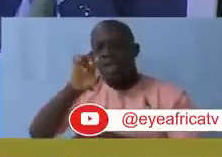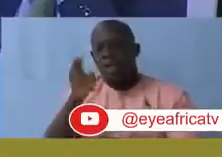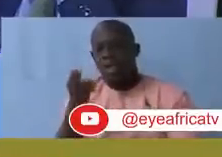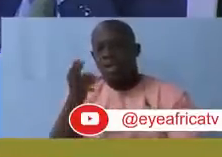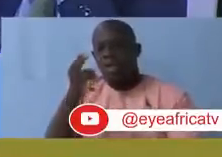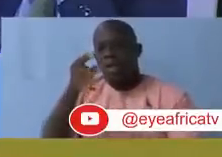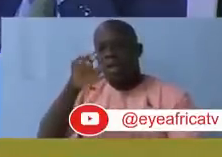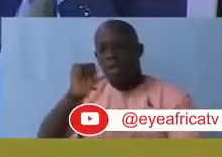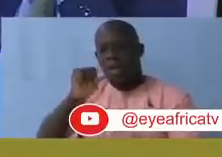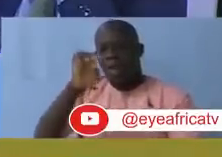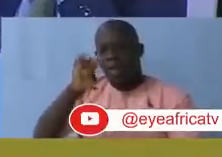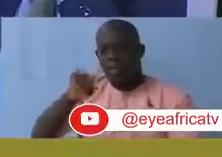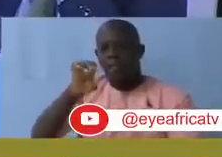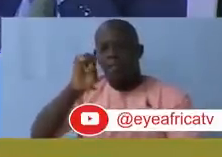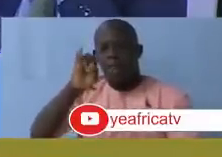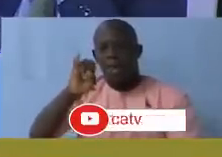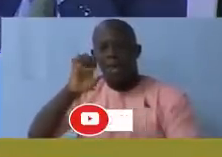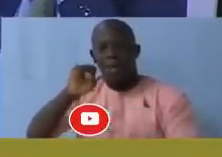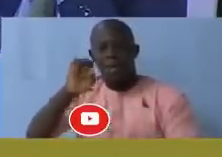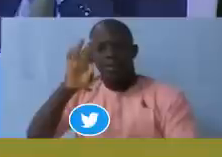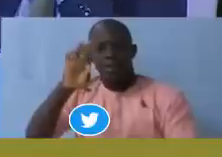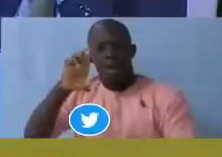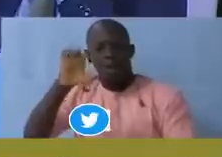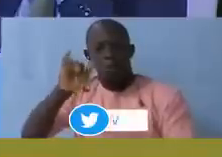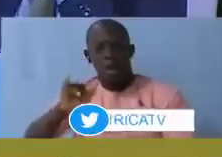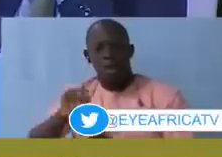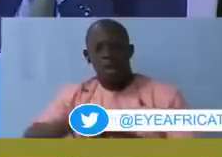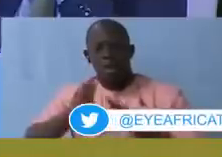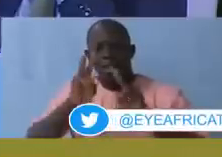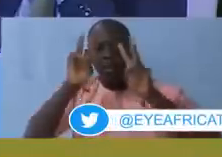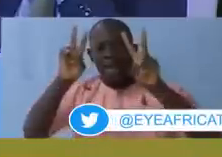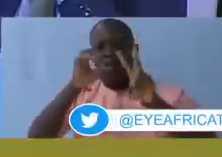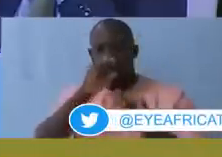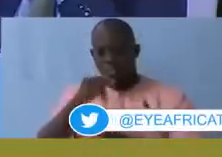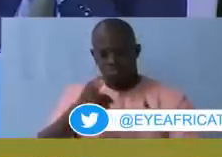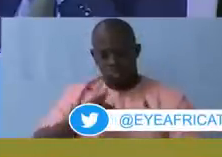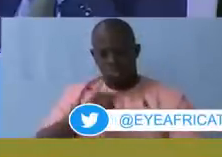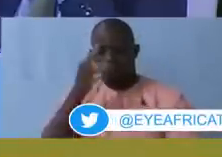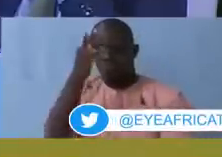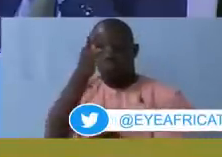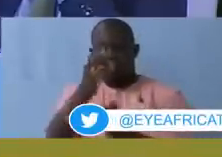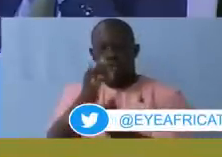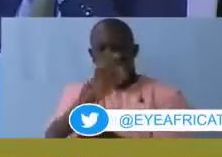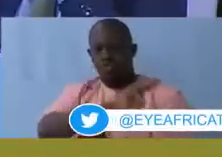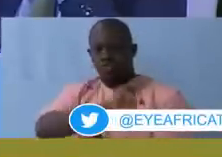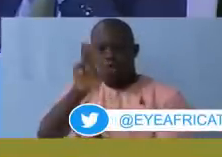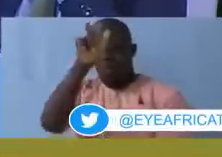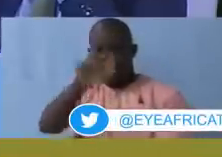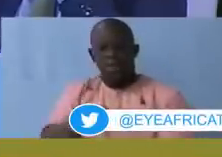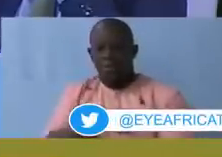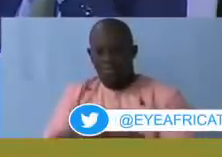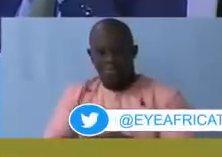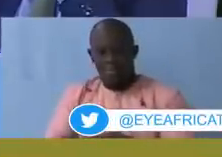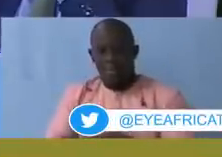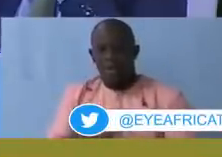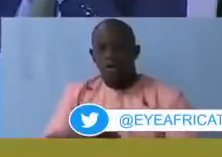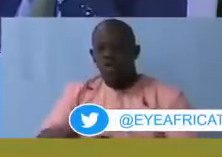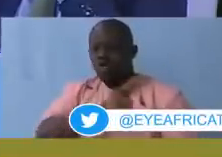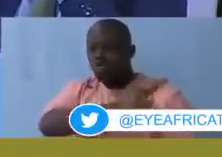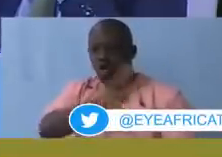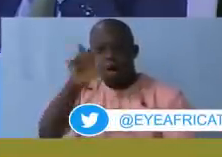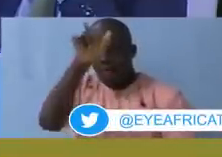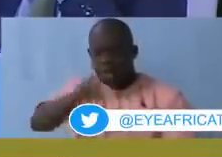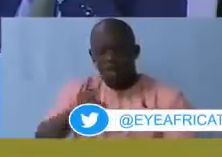So he said, he don't know anybody. Let nobody get close to his patient, either his